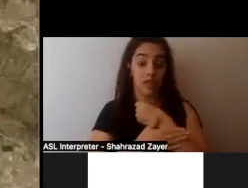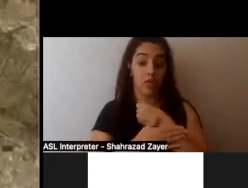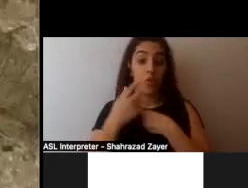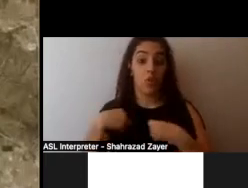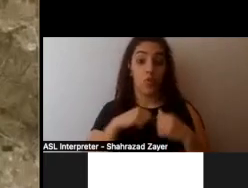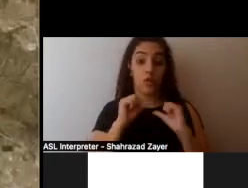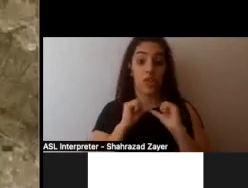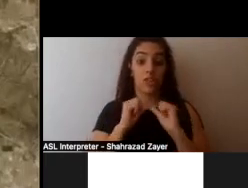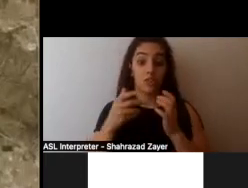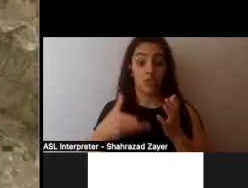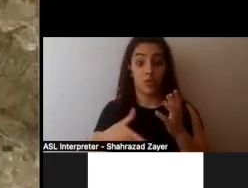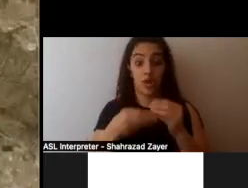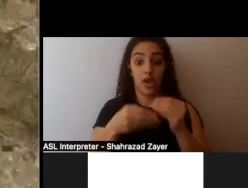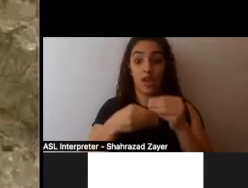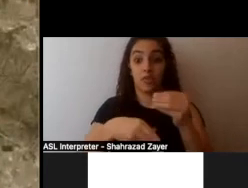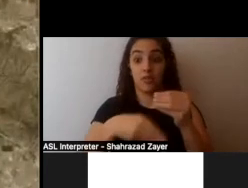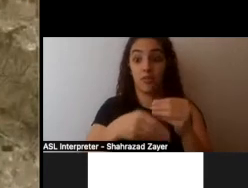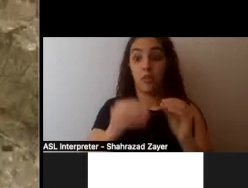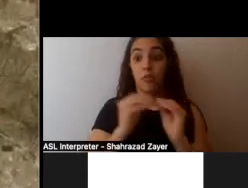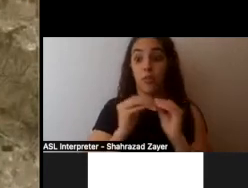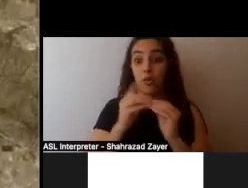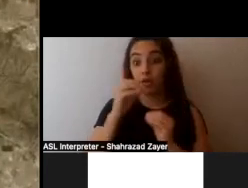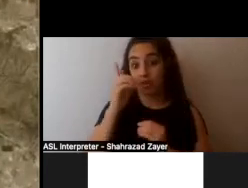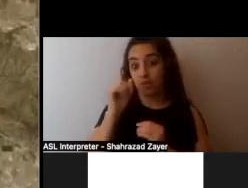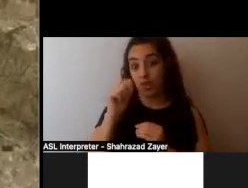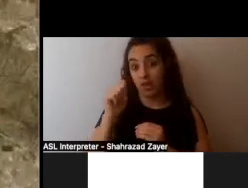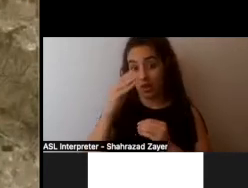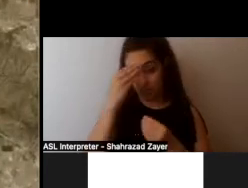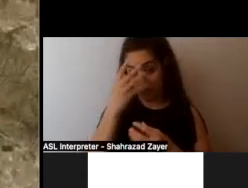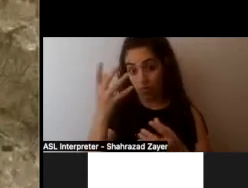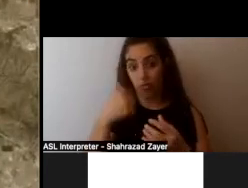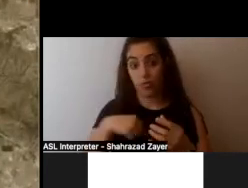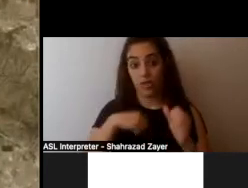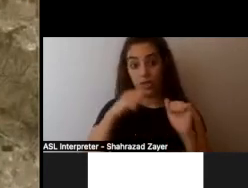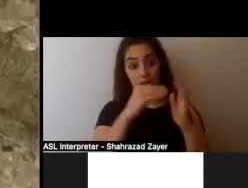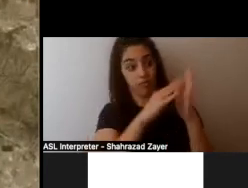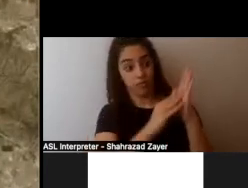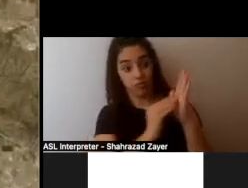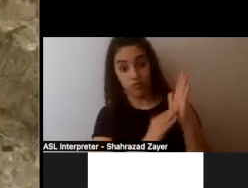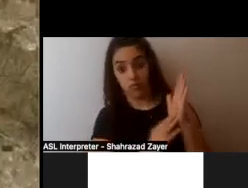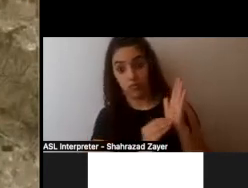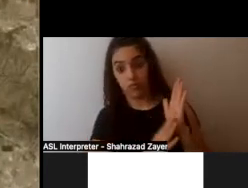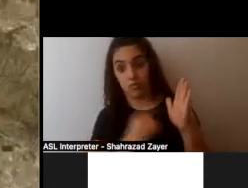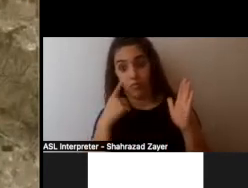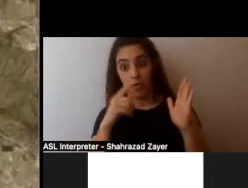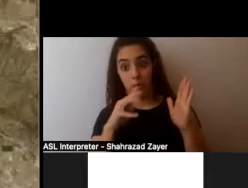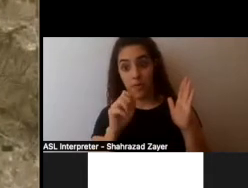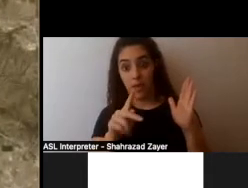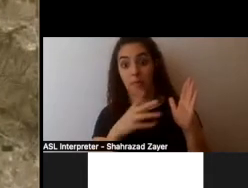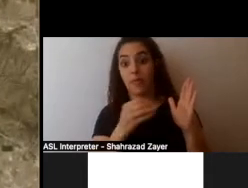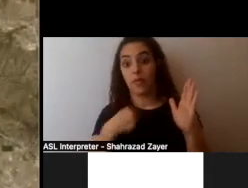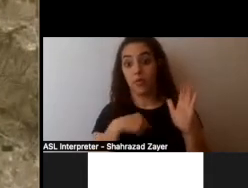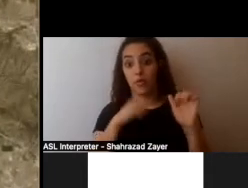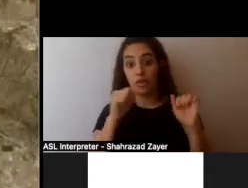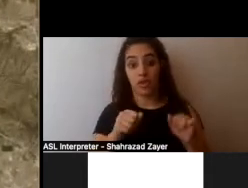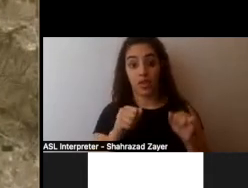be shared, that can be compared, we can map that information and look for specific neighborhood trends. We can share that with our project partners. We